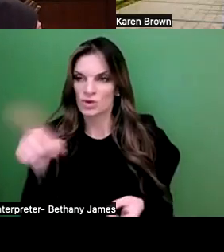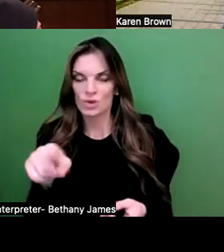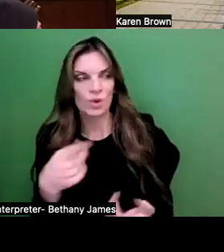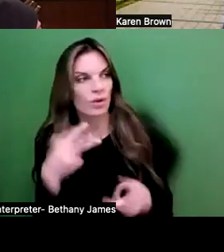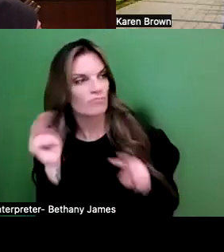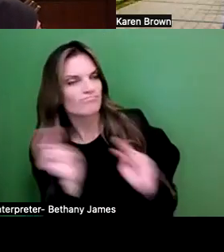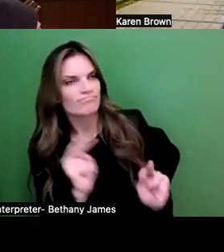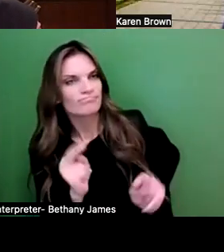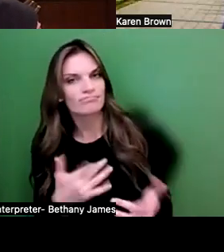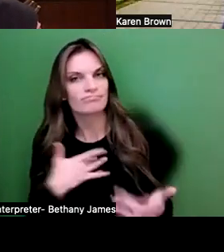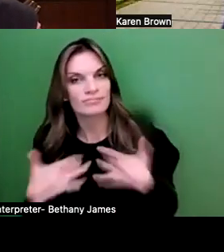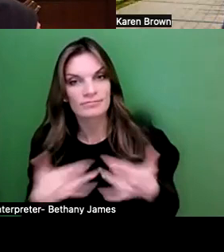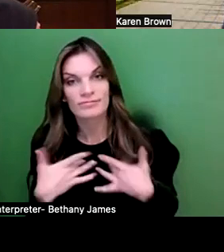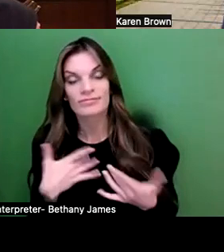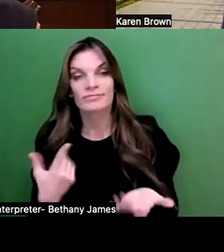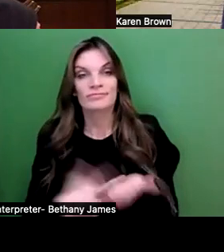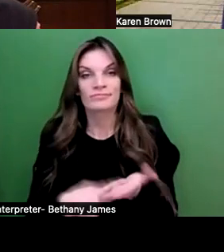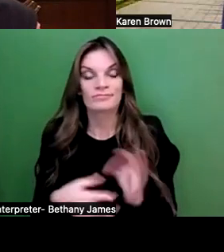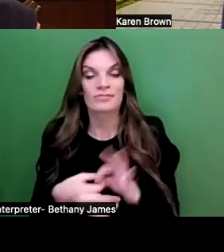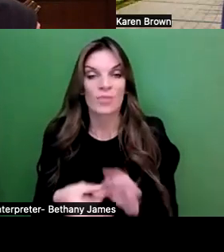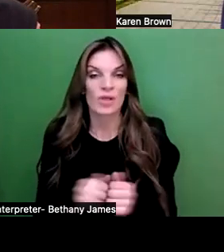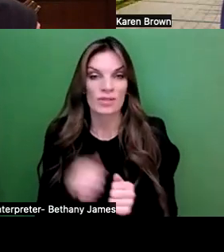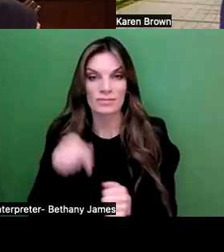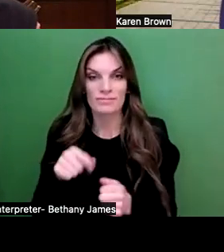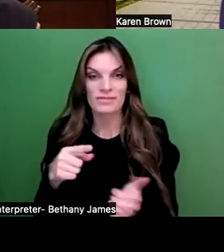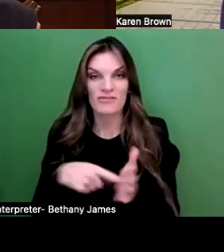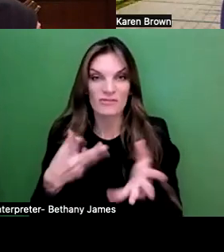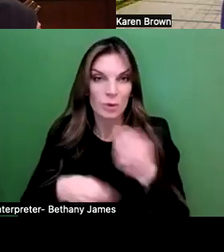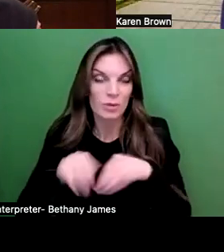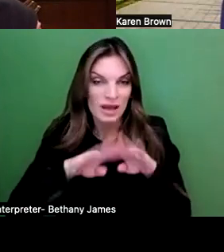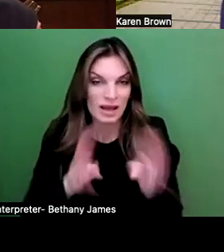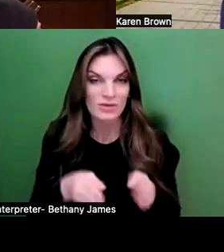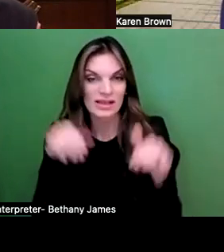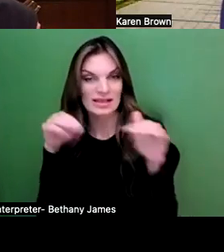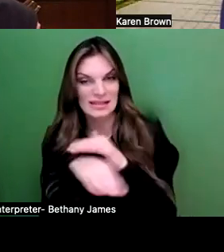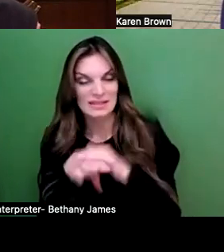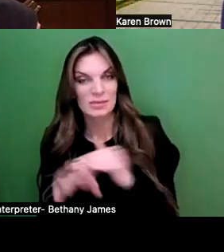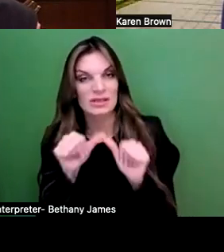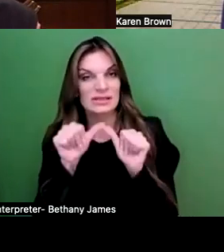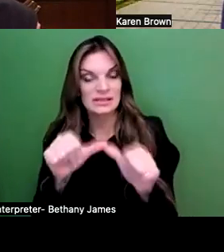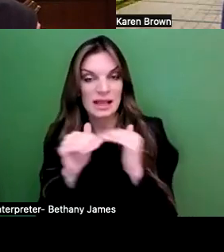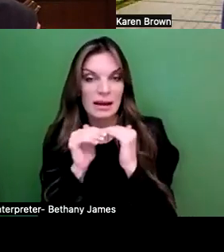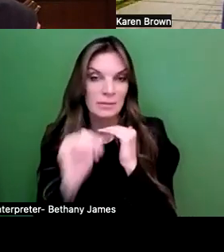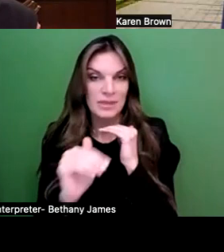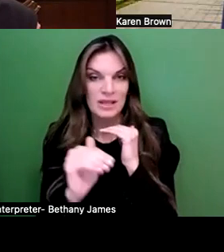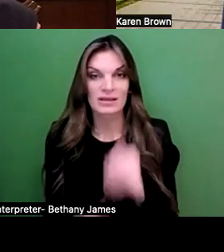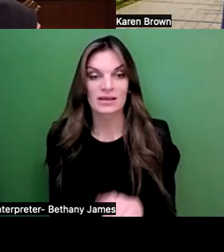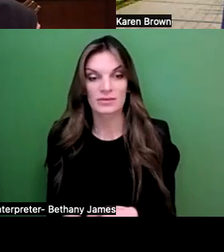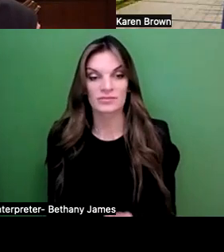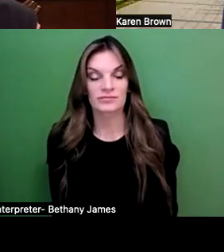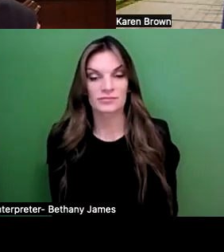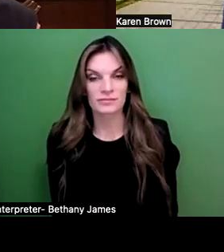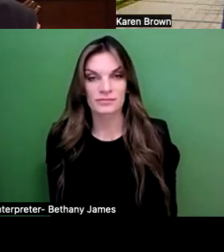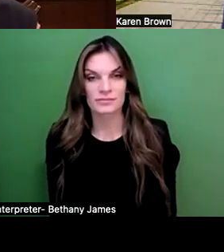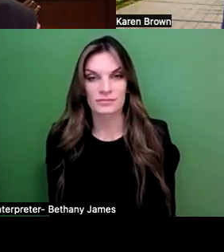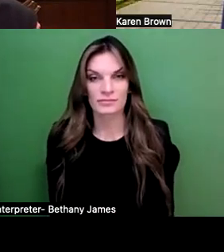housing, we've talked a little bit about infrastructure and accessibility. Becky McGovern, Effie Phillips-Staley,